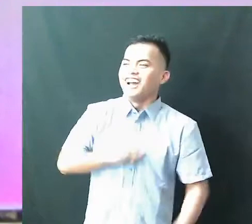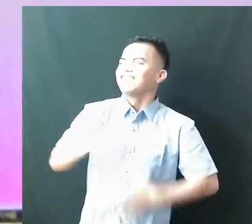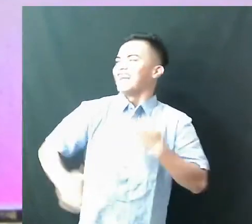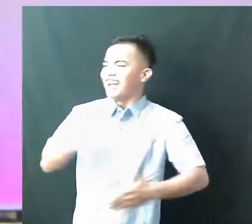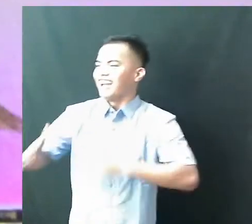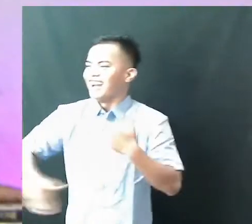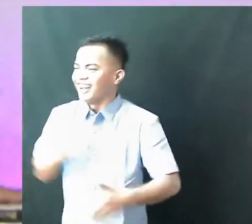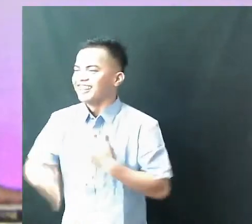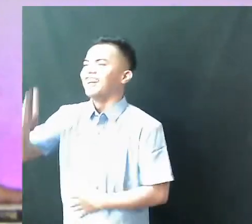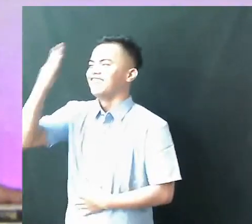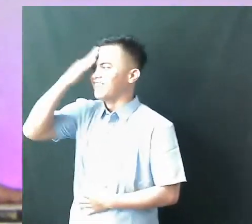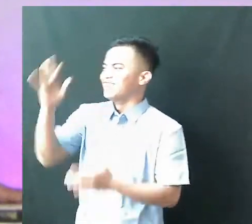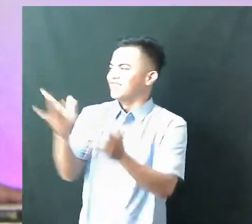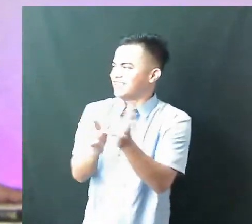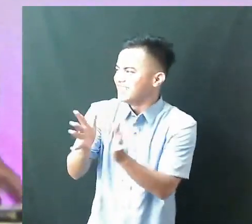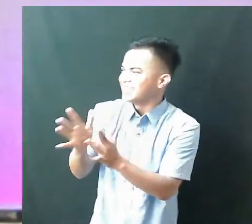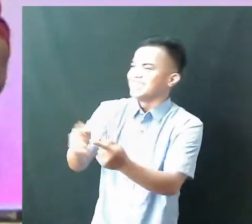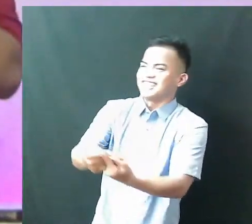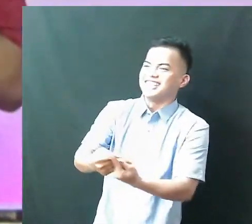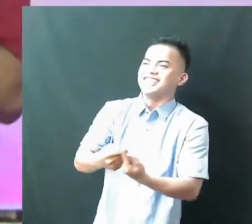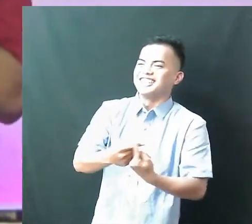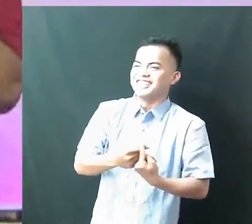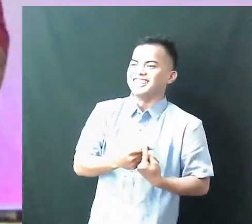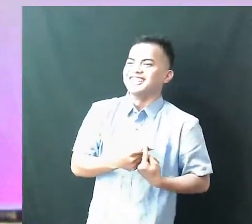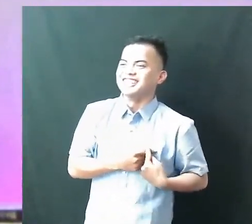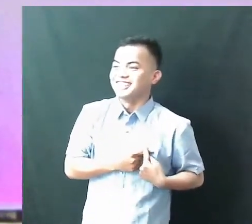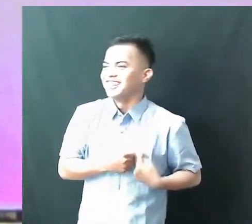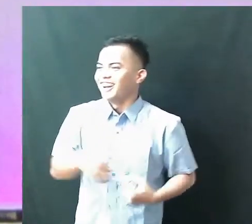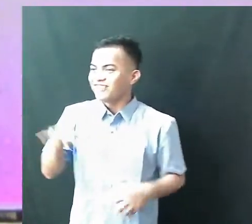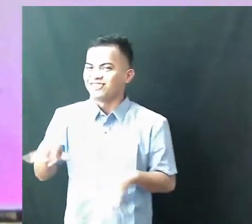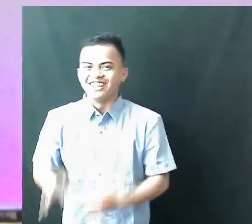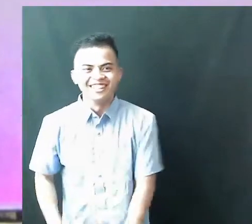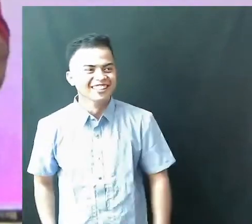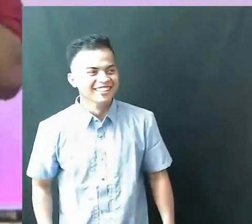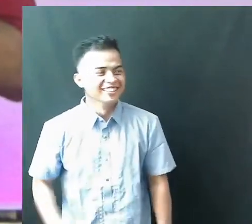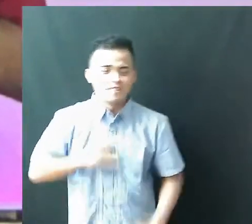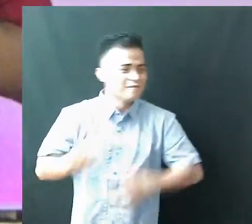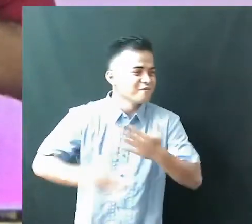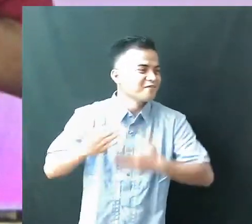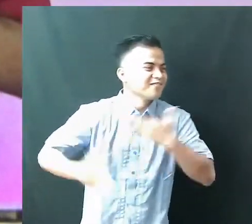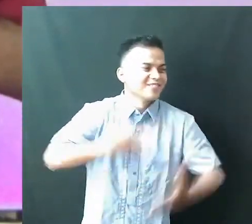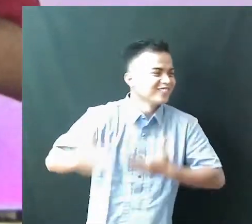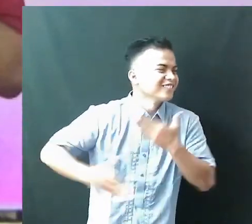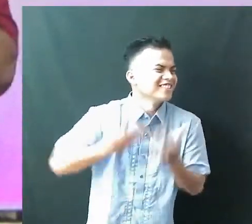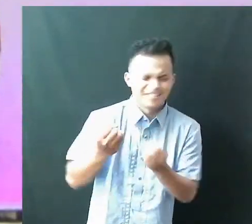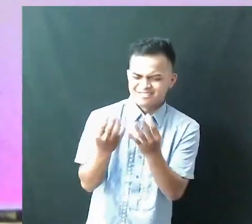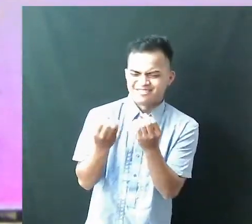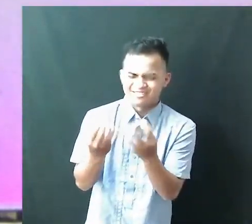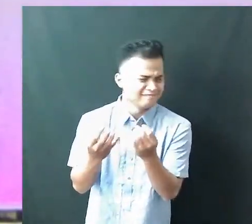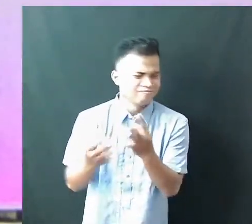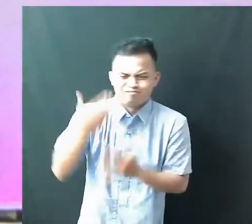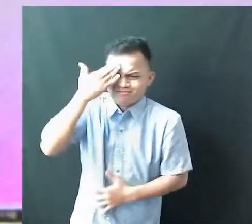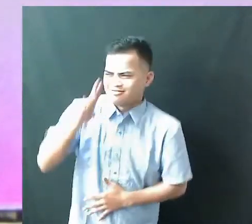I'm glad I know who Jesus is. Verse 2, please. So many people still today